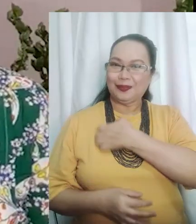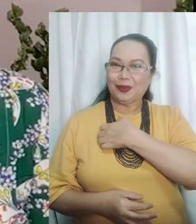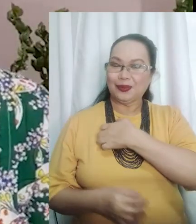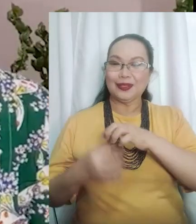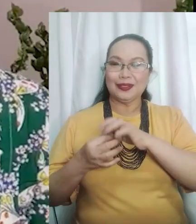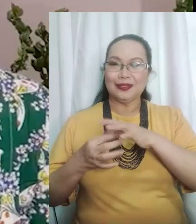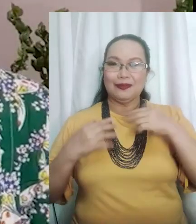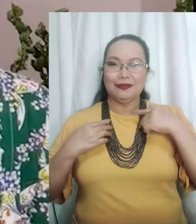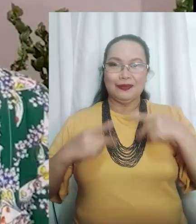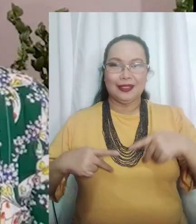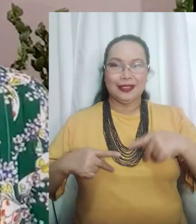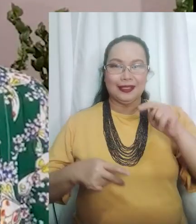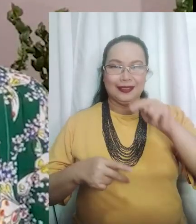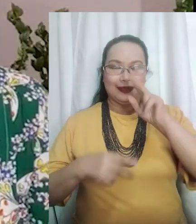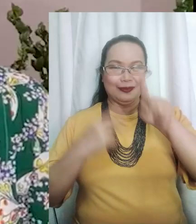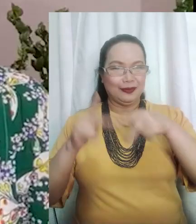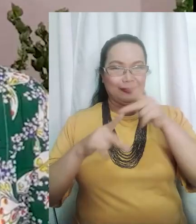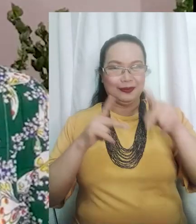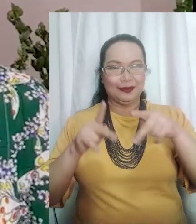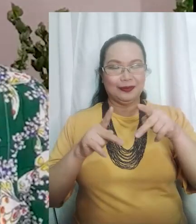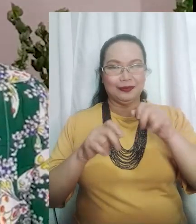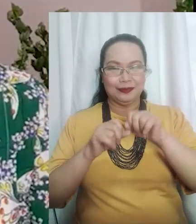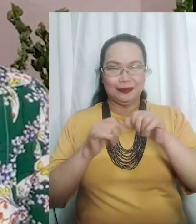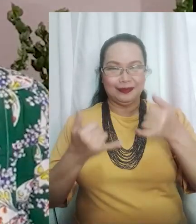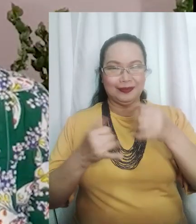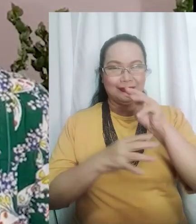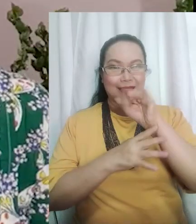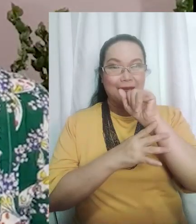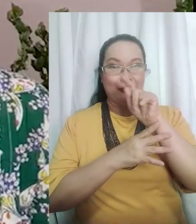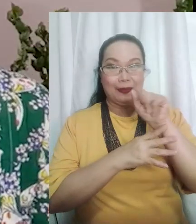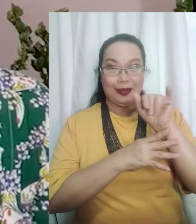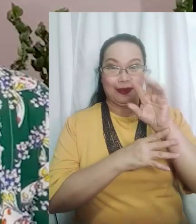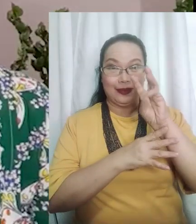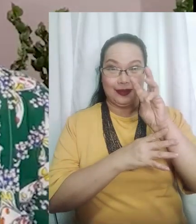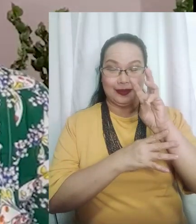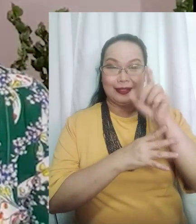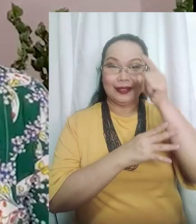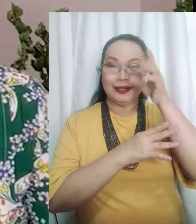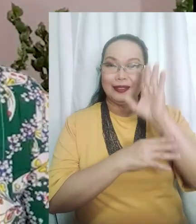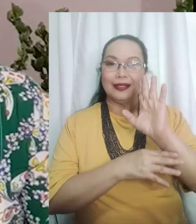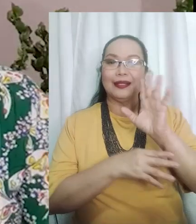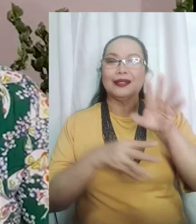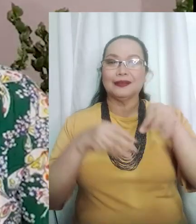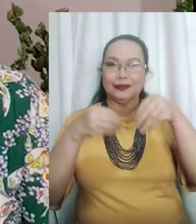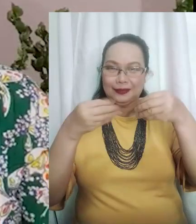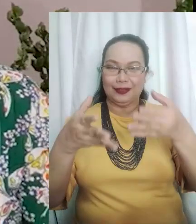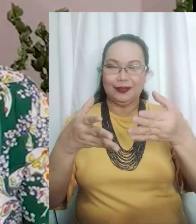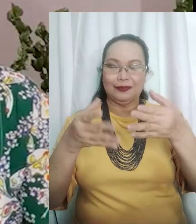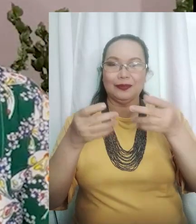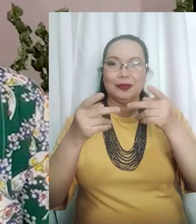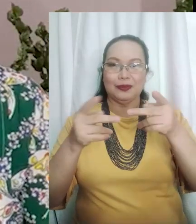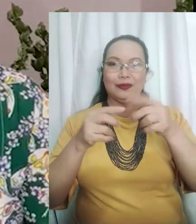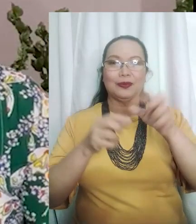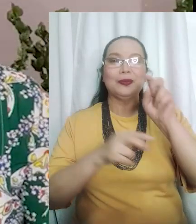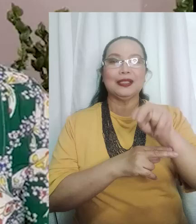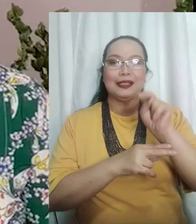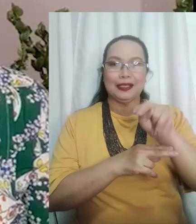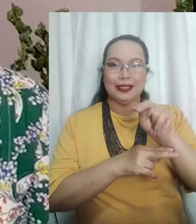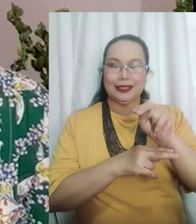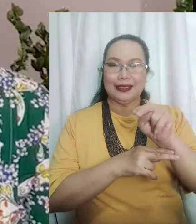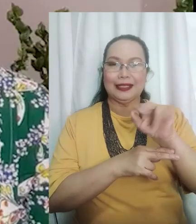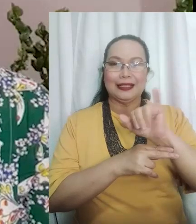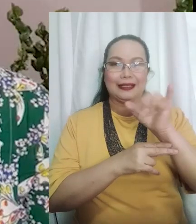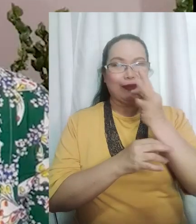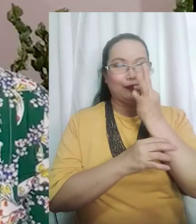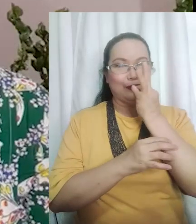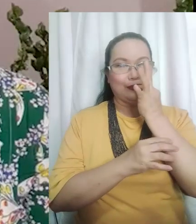emotional, and physical needs for His people. In Matthew 6, God also assured provision for our daily needs, such